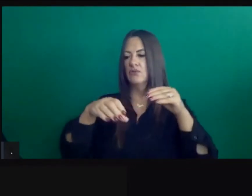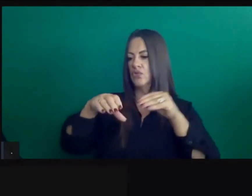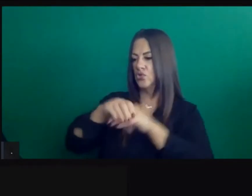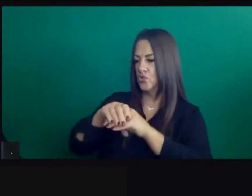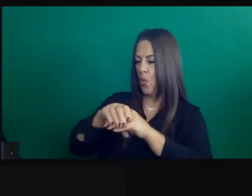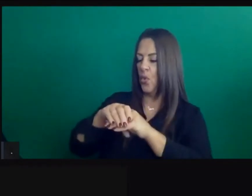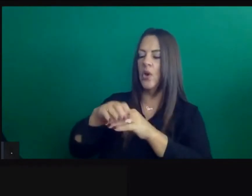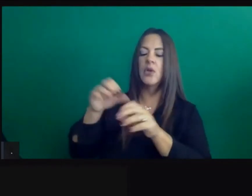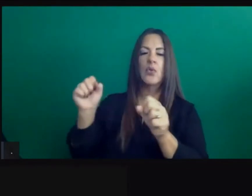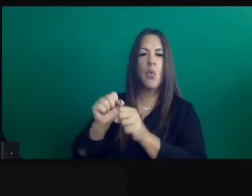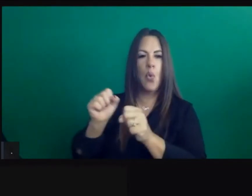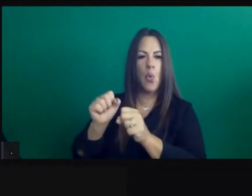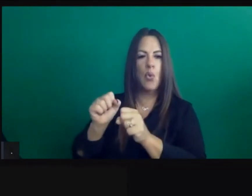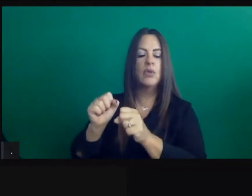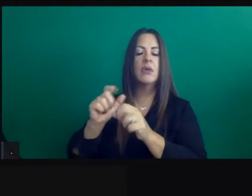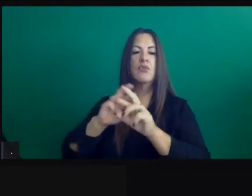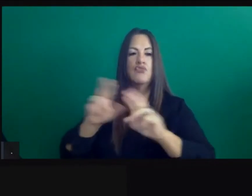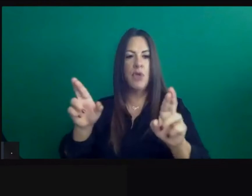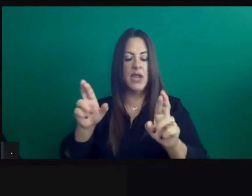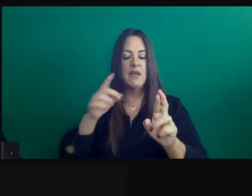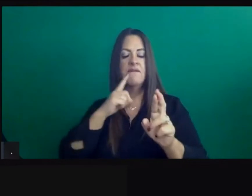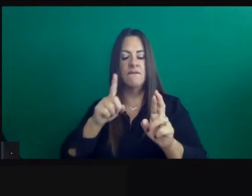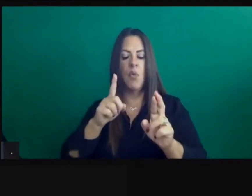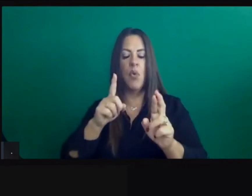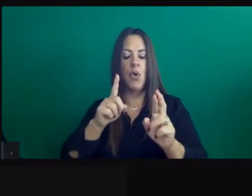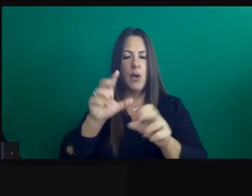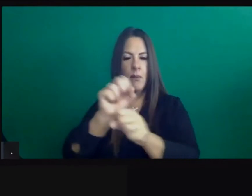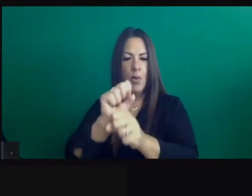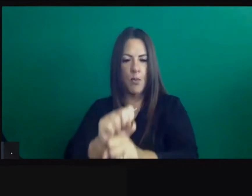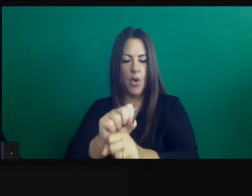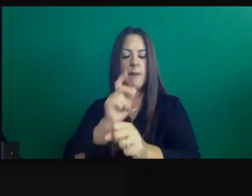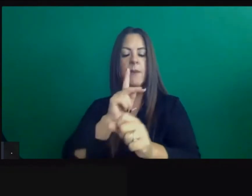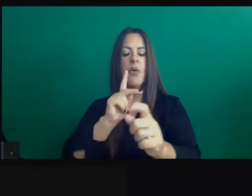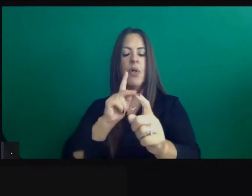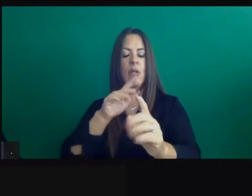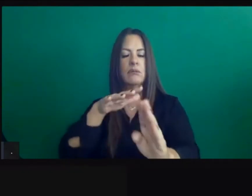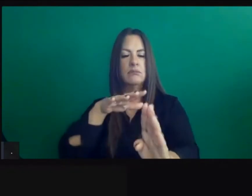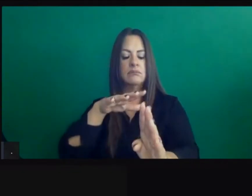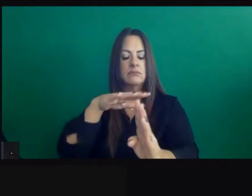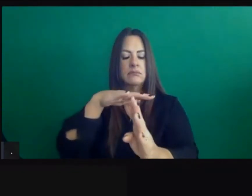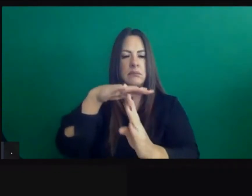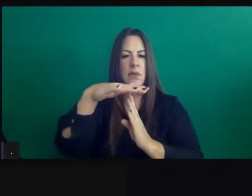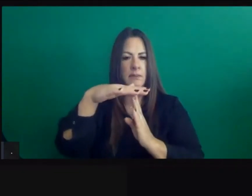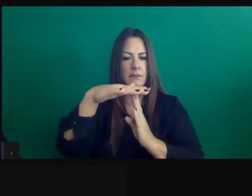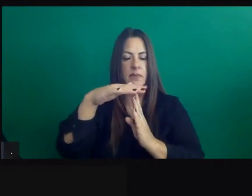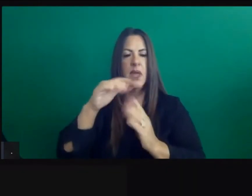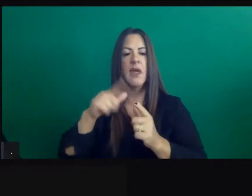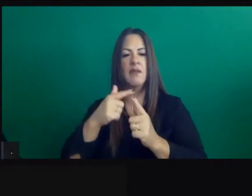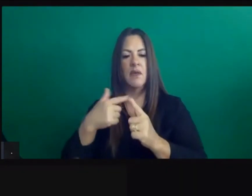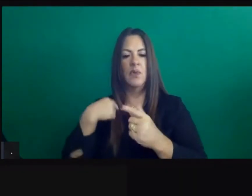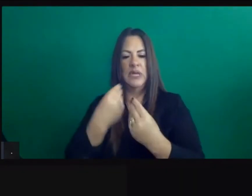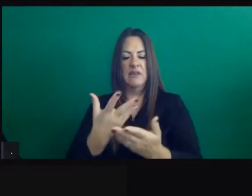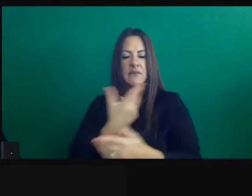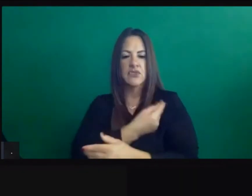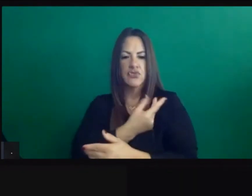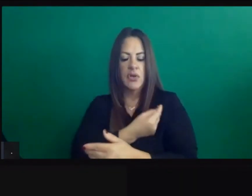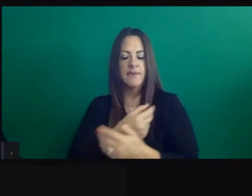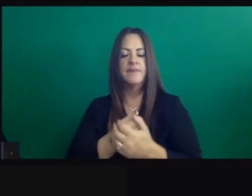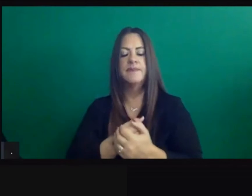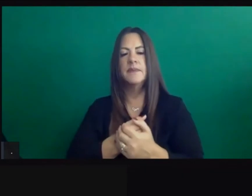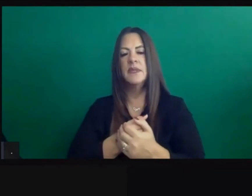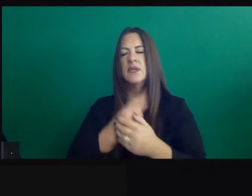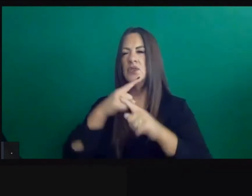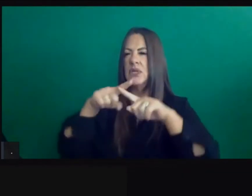on reserve for events now. And then what we are hearing from all of our partners, whether it's a county partner or a